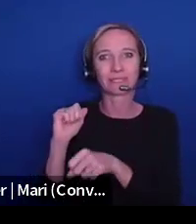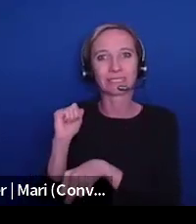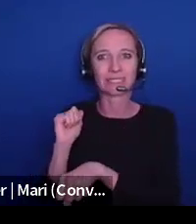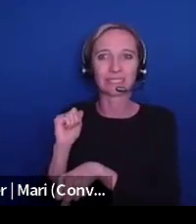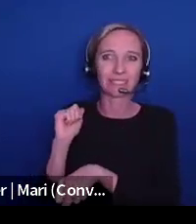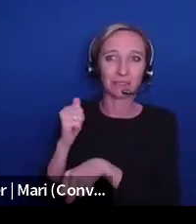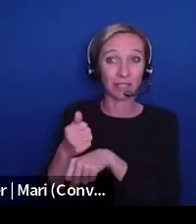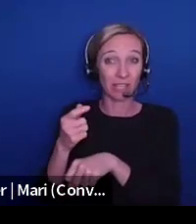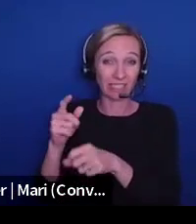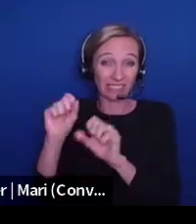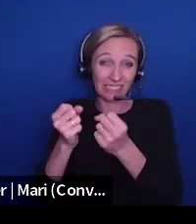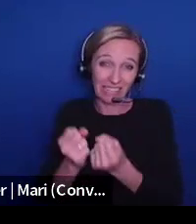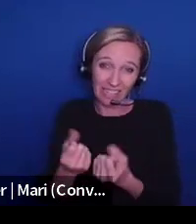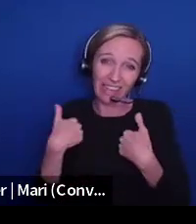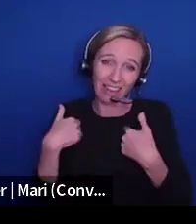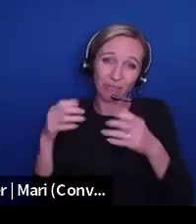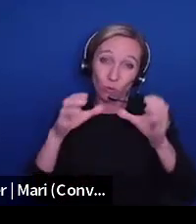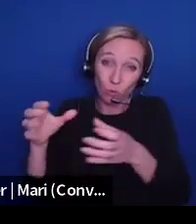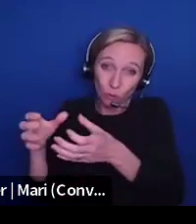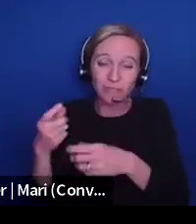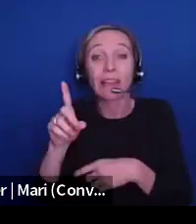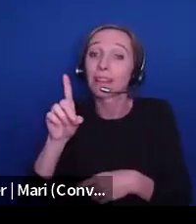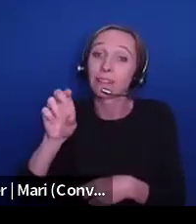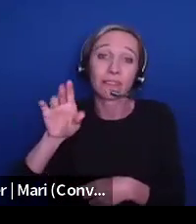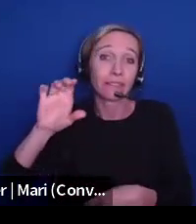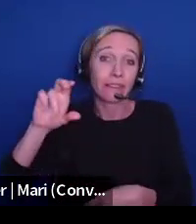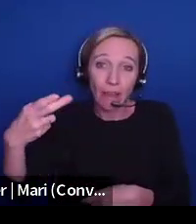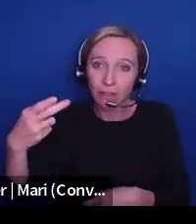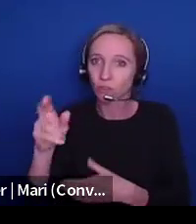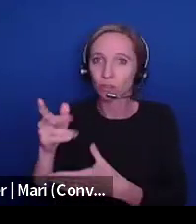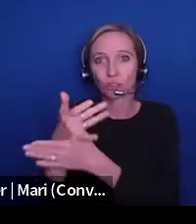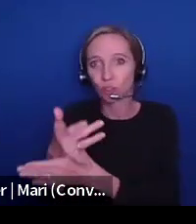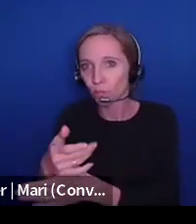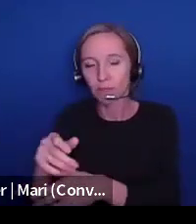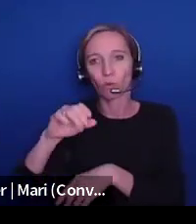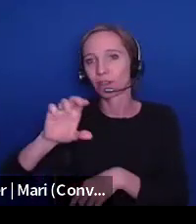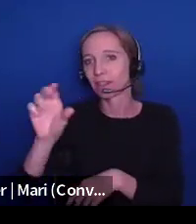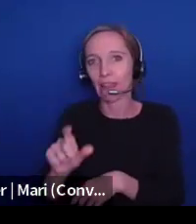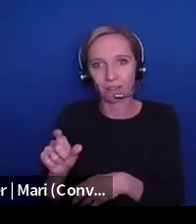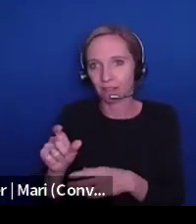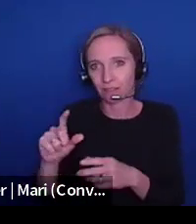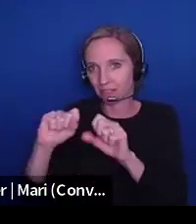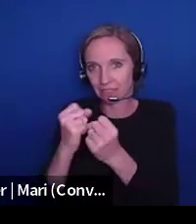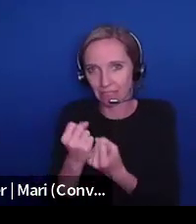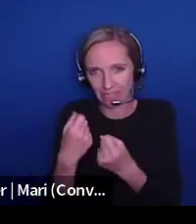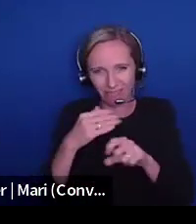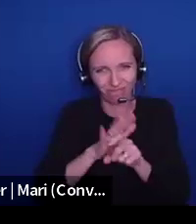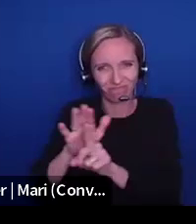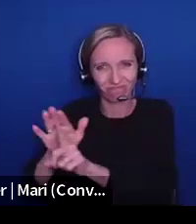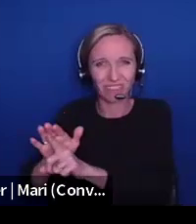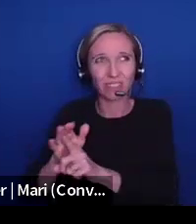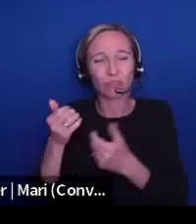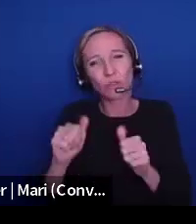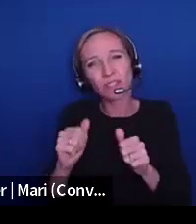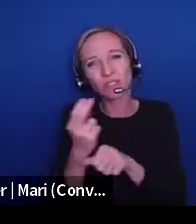columns in the society, or in the, let's say, in the Dutch society, or in the German, or in the Italian society. So we might want to use